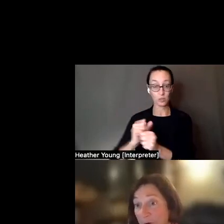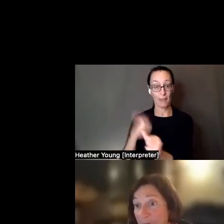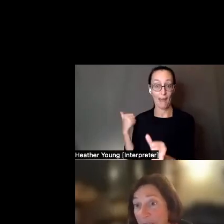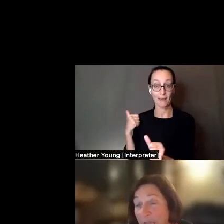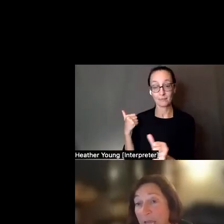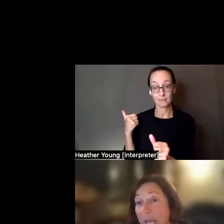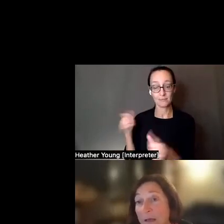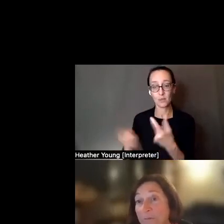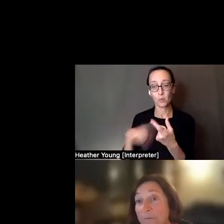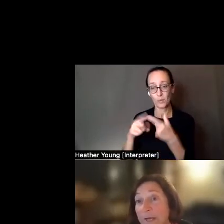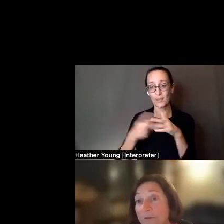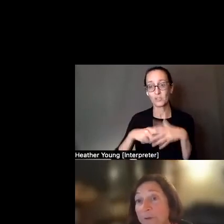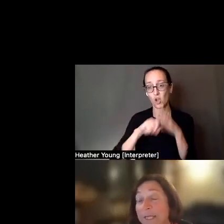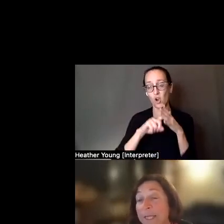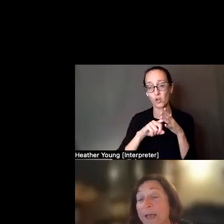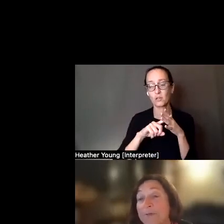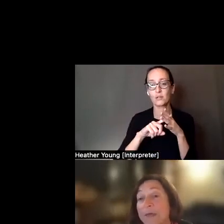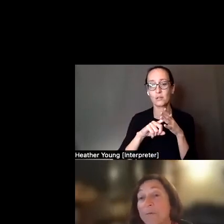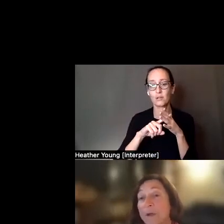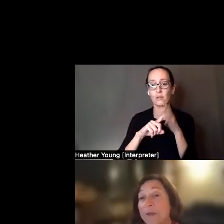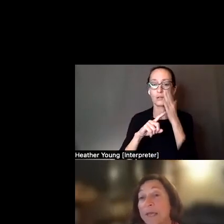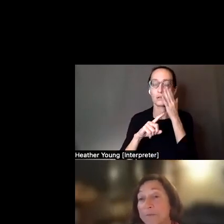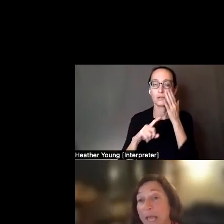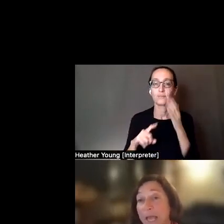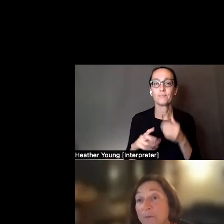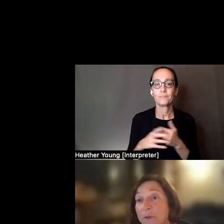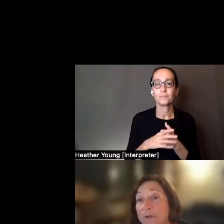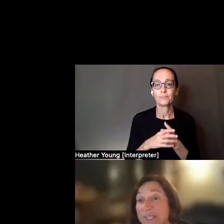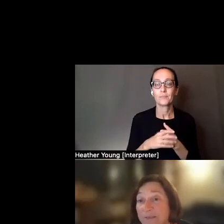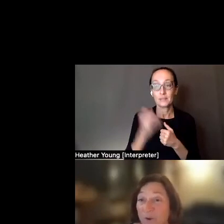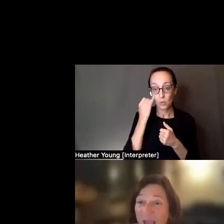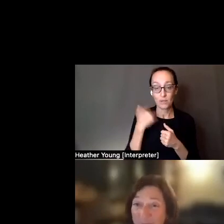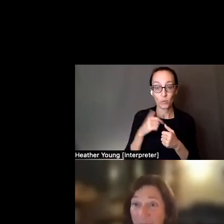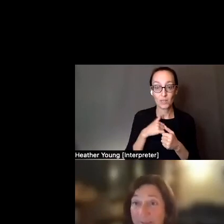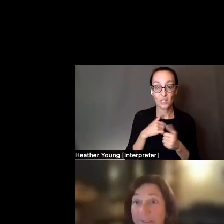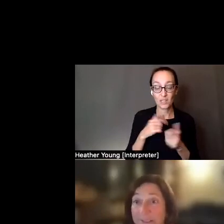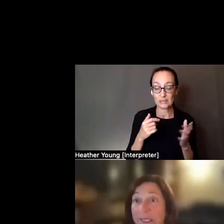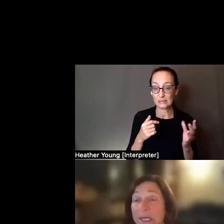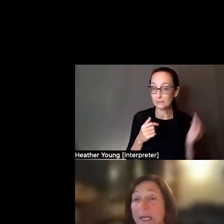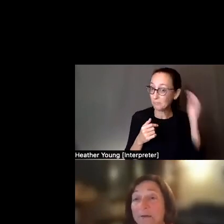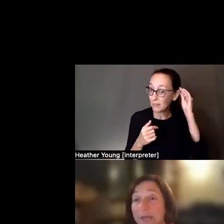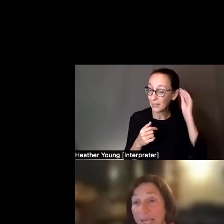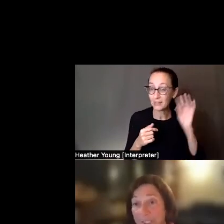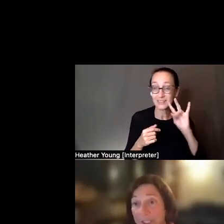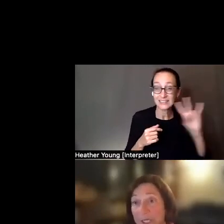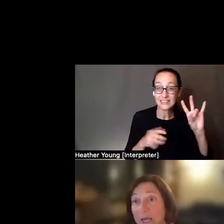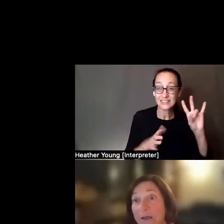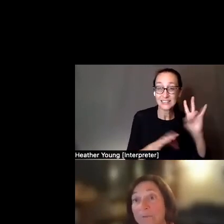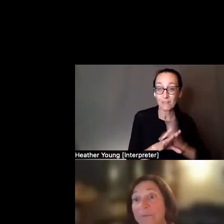start. But if we can get them with the implant when they're 7 or 8 months of